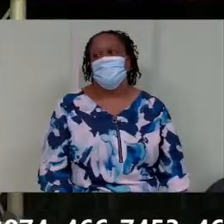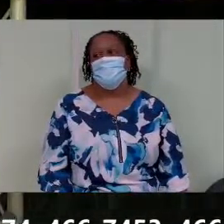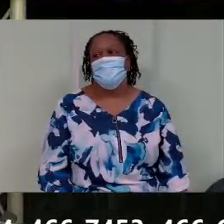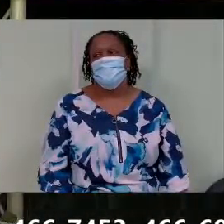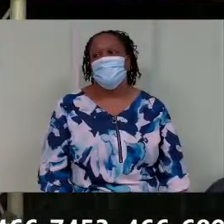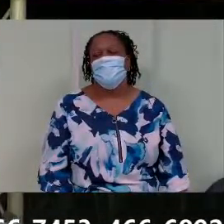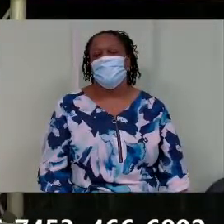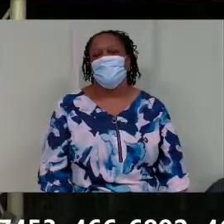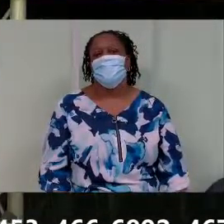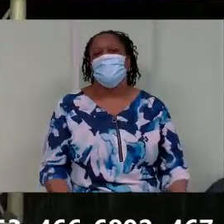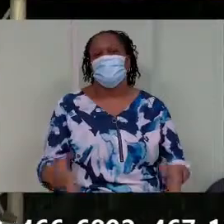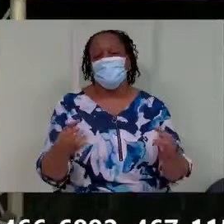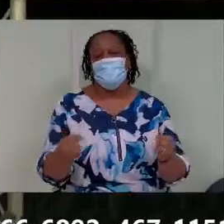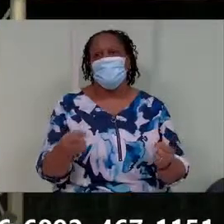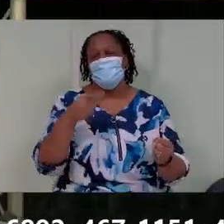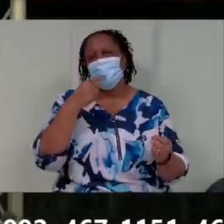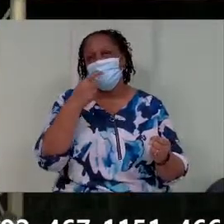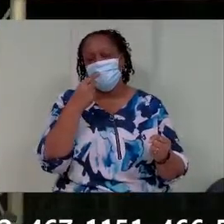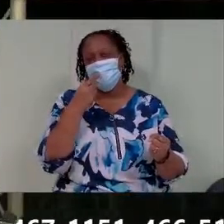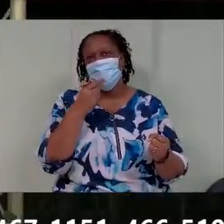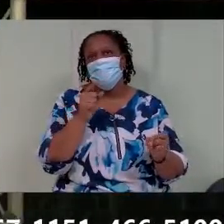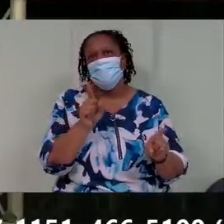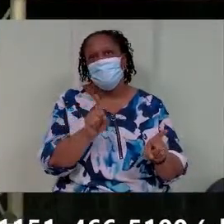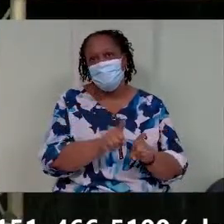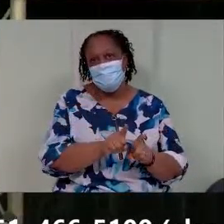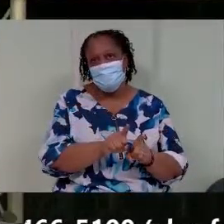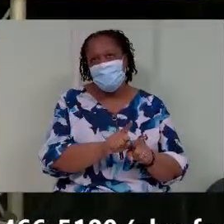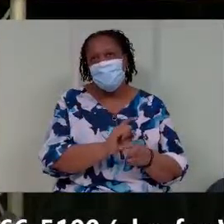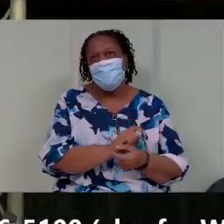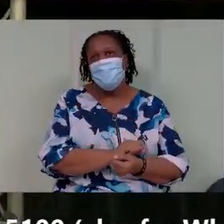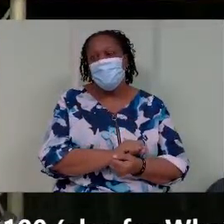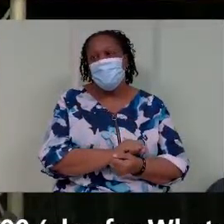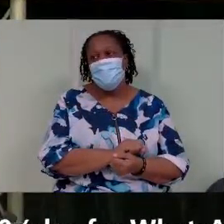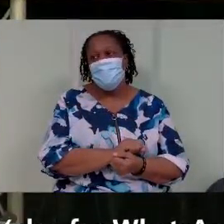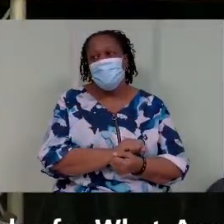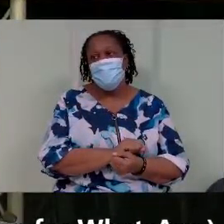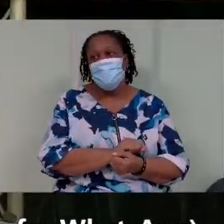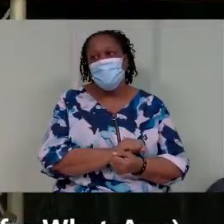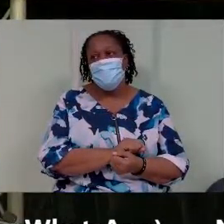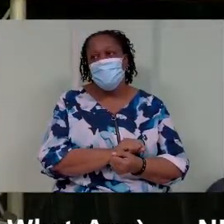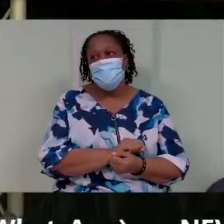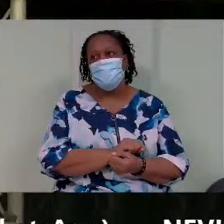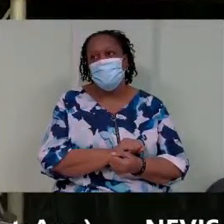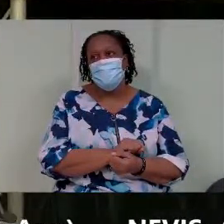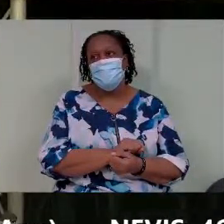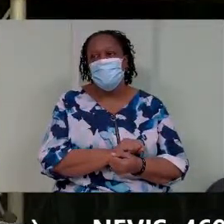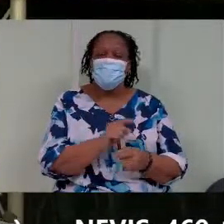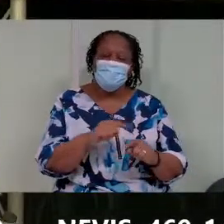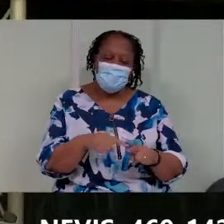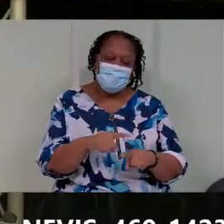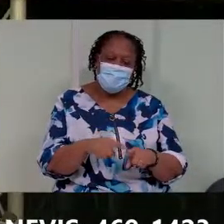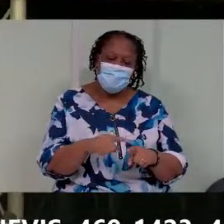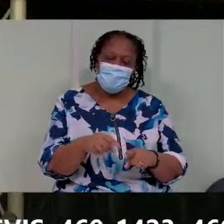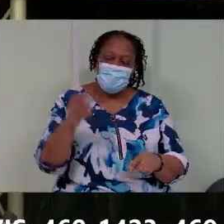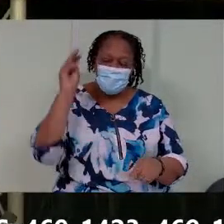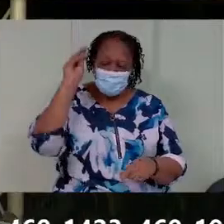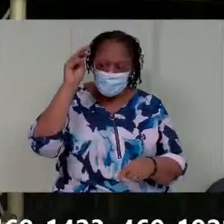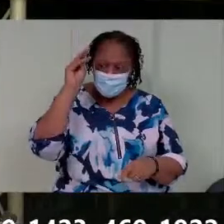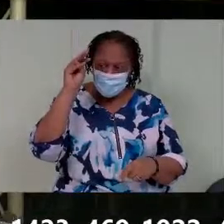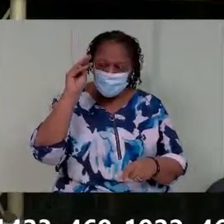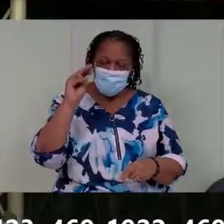I just wanted to add that the various, the relevant ministries and departments